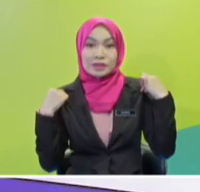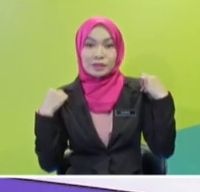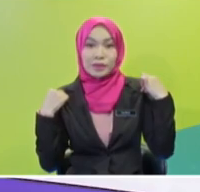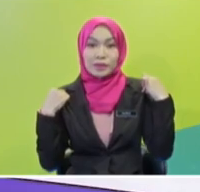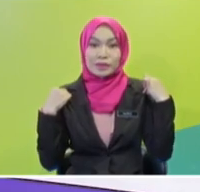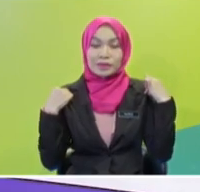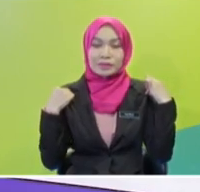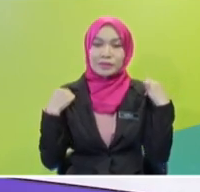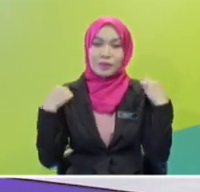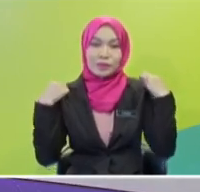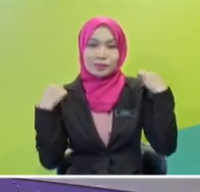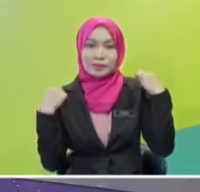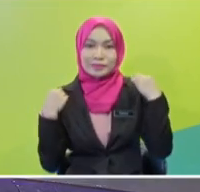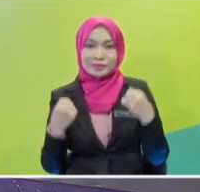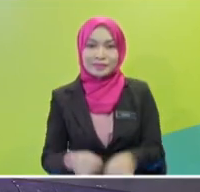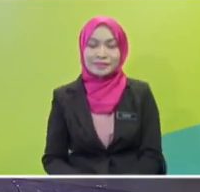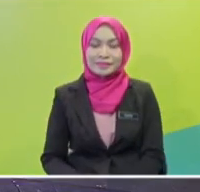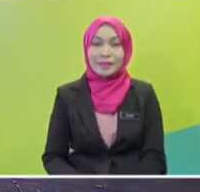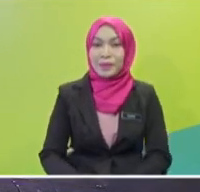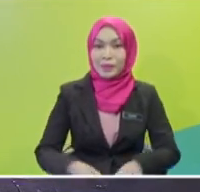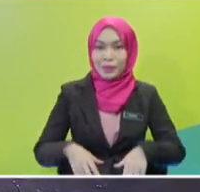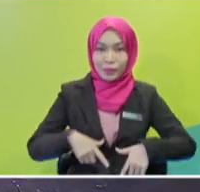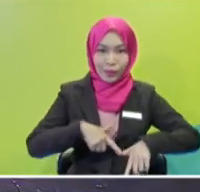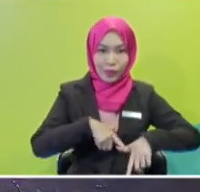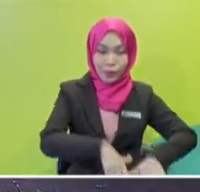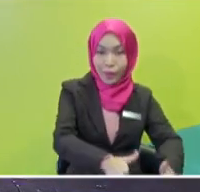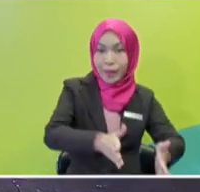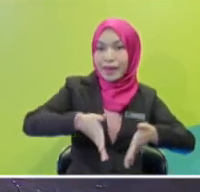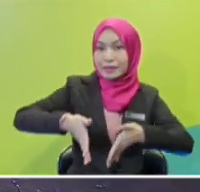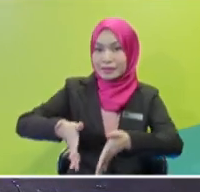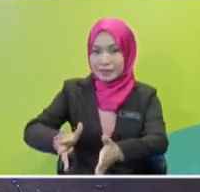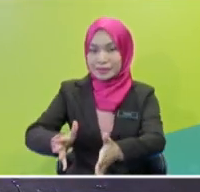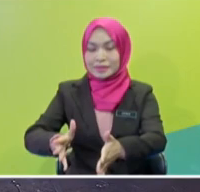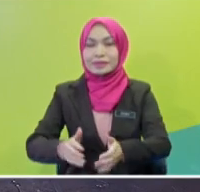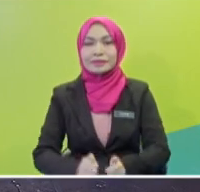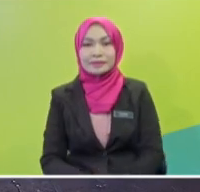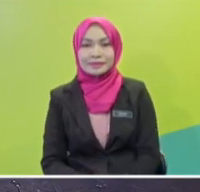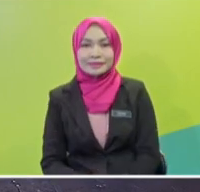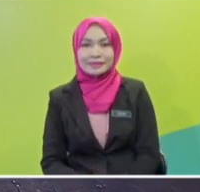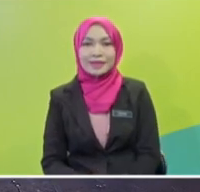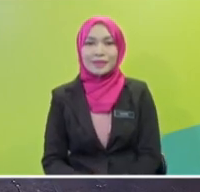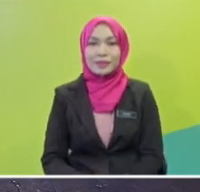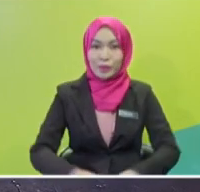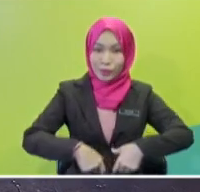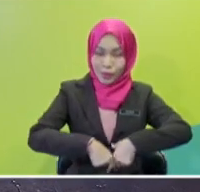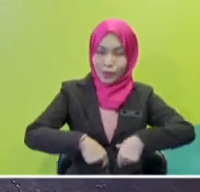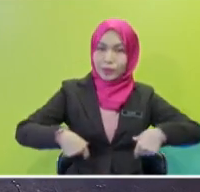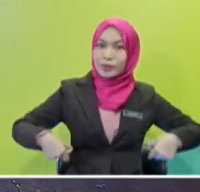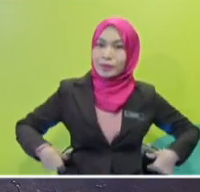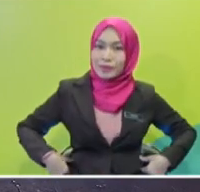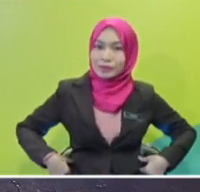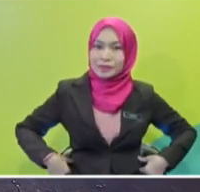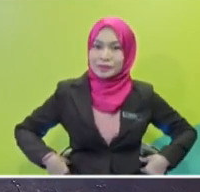Put on your shirt. Put on your pants. Put on your pants. Put on your belt. Put on